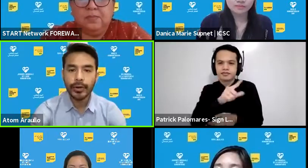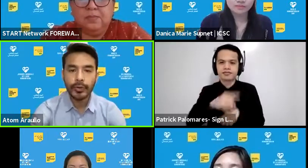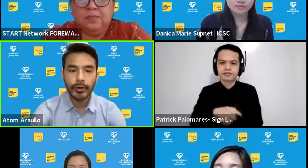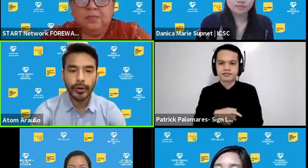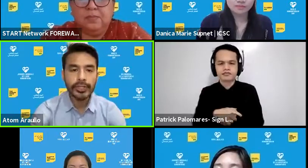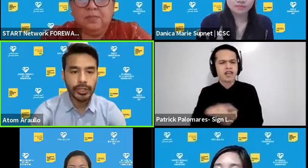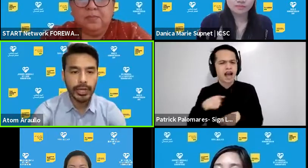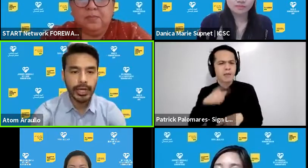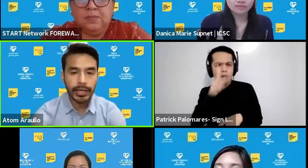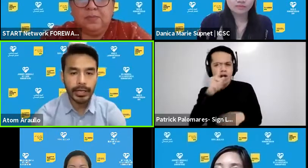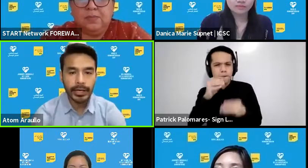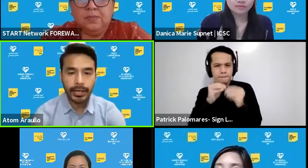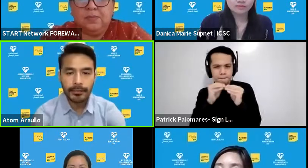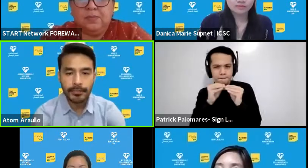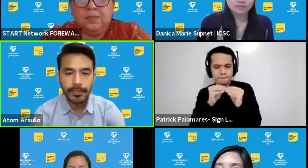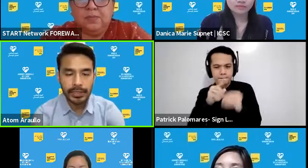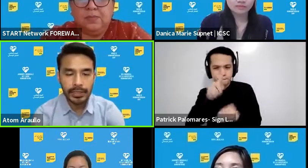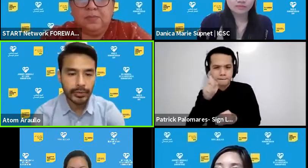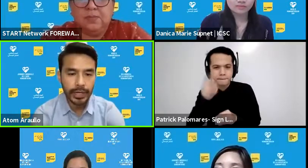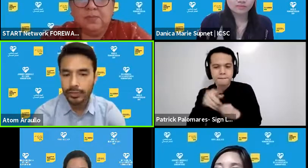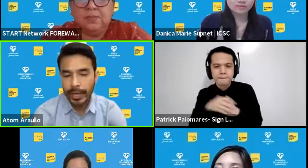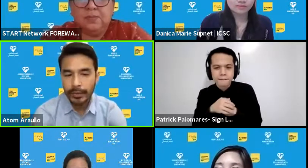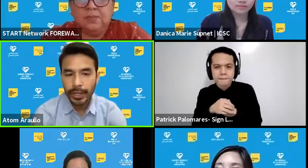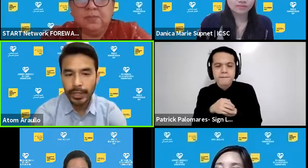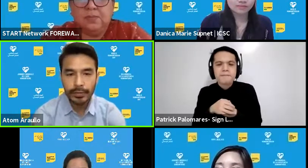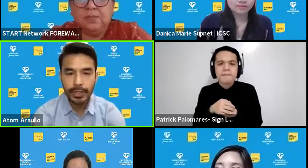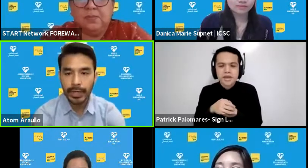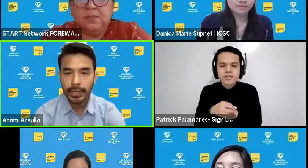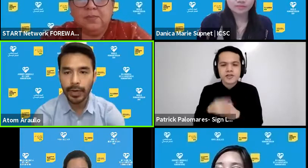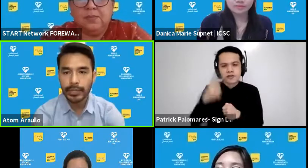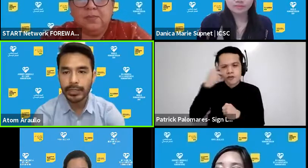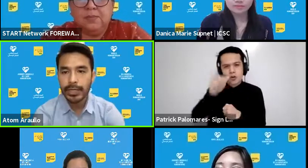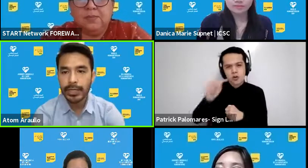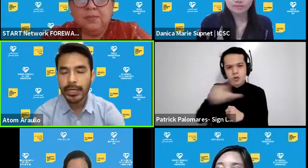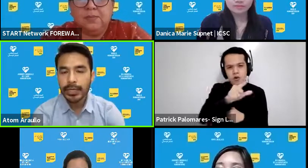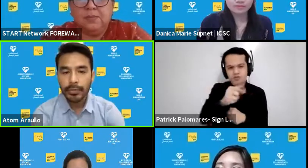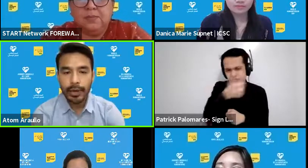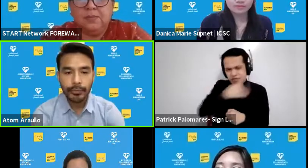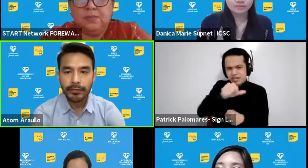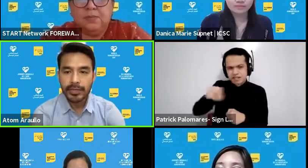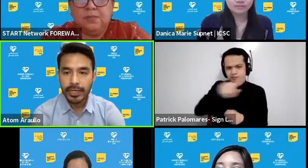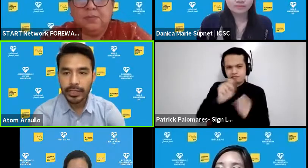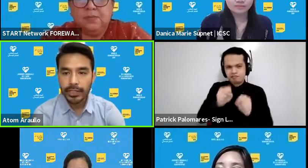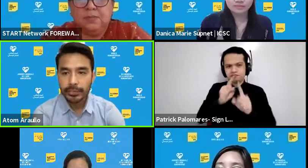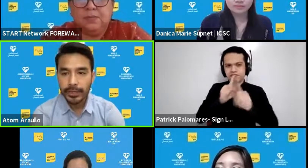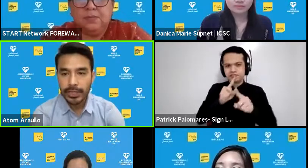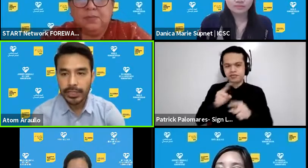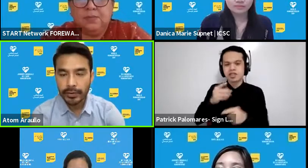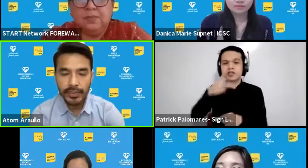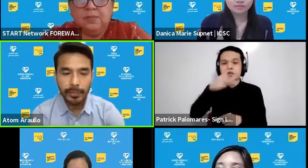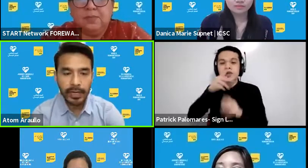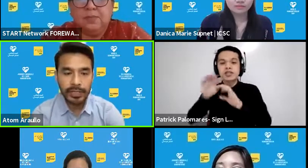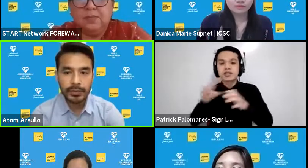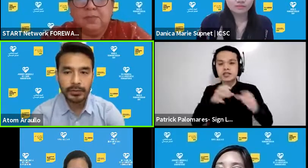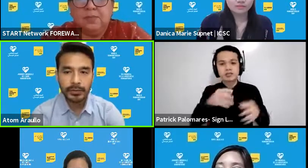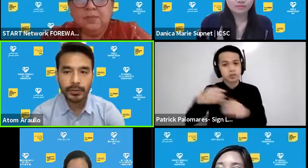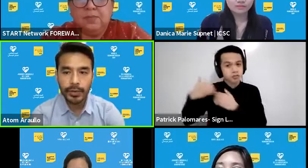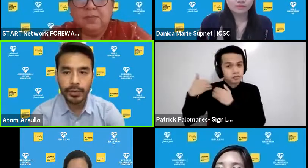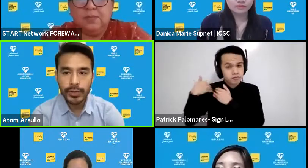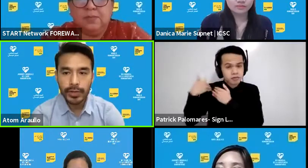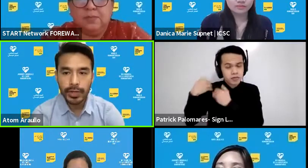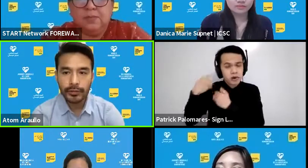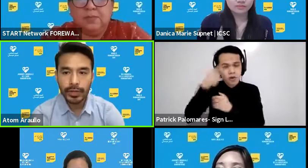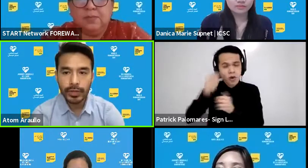I have one more question, and this is addressed to anyone who would like to answer. Private sector companies are responsible